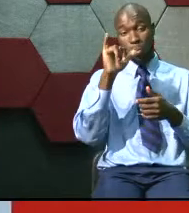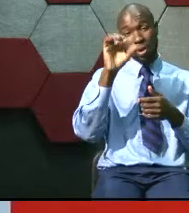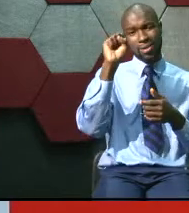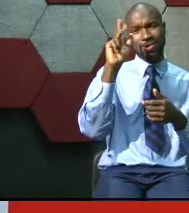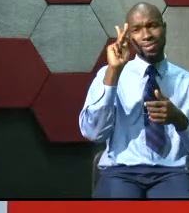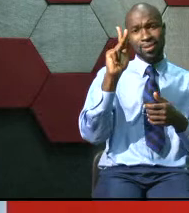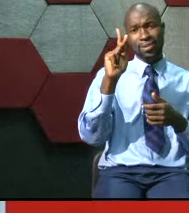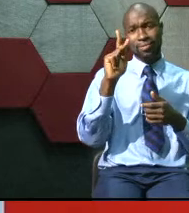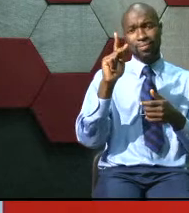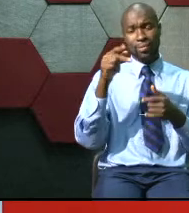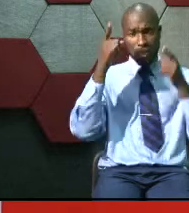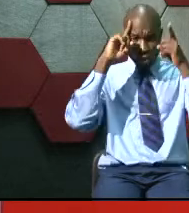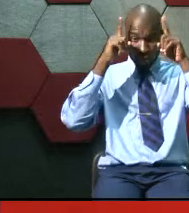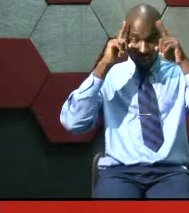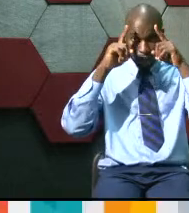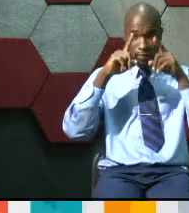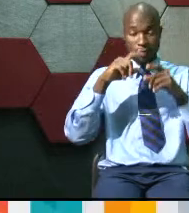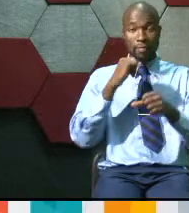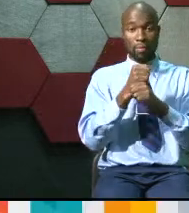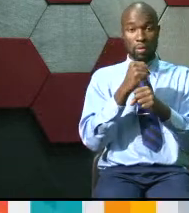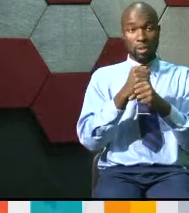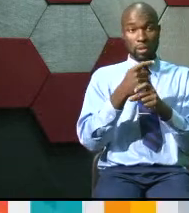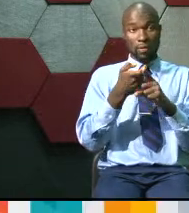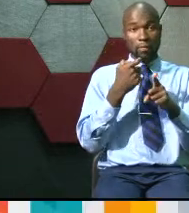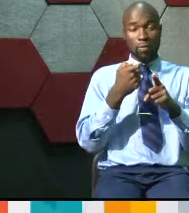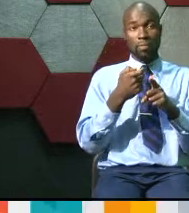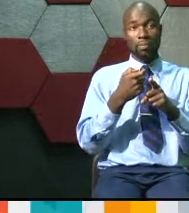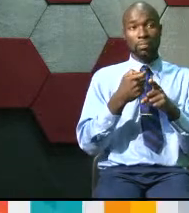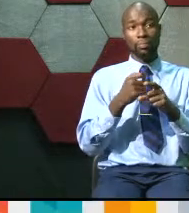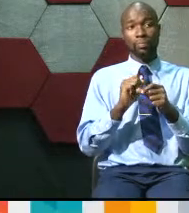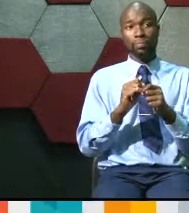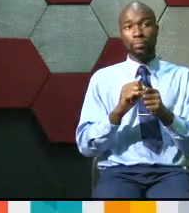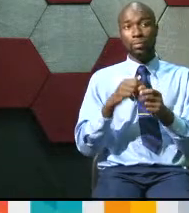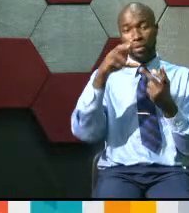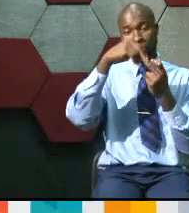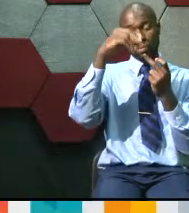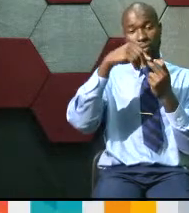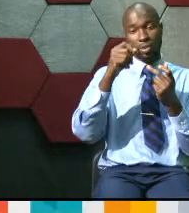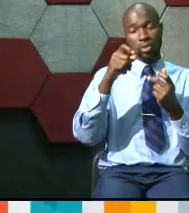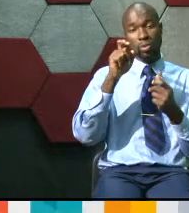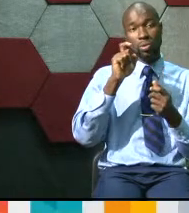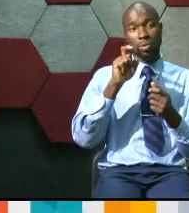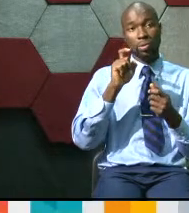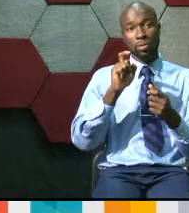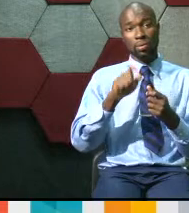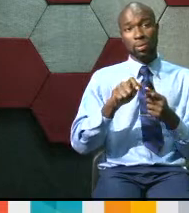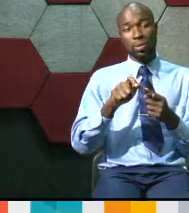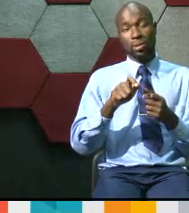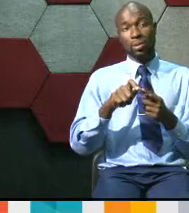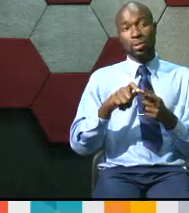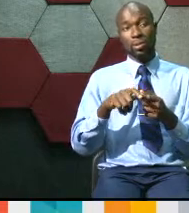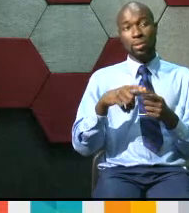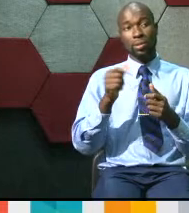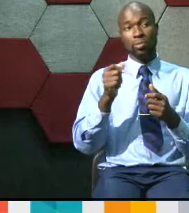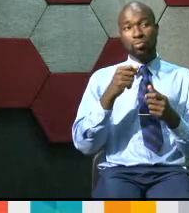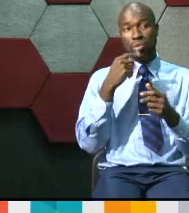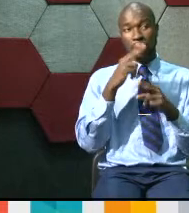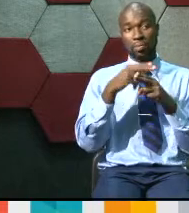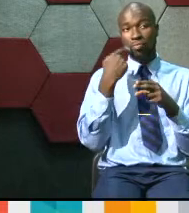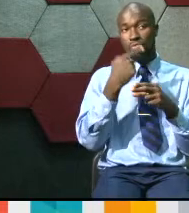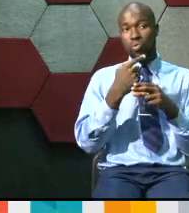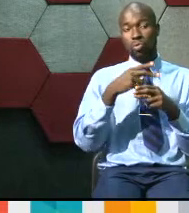Project from Asal Region Special Award goes to Nganga